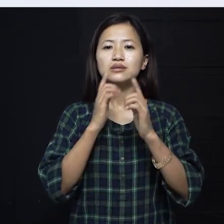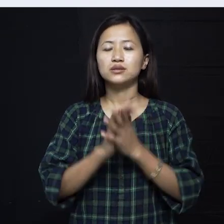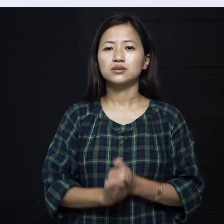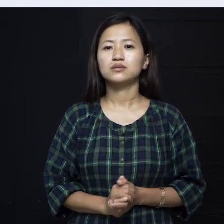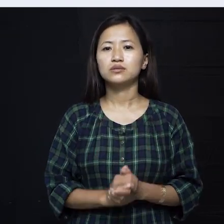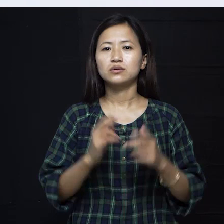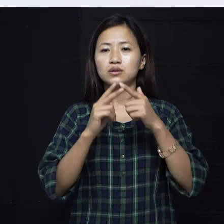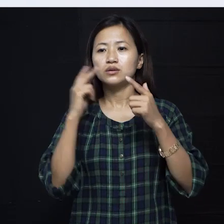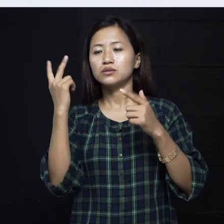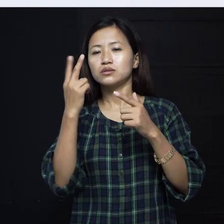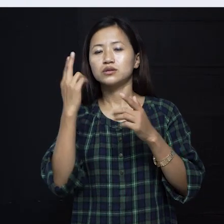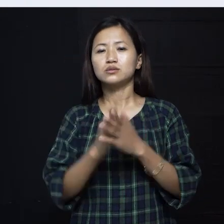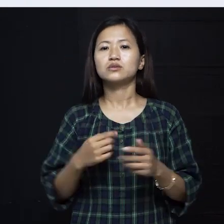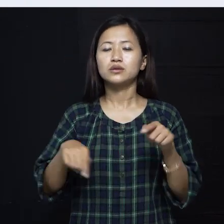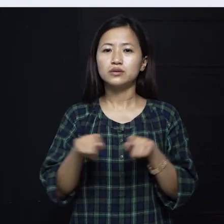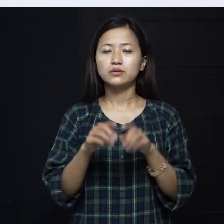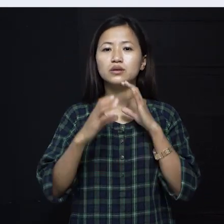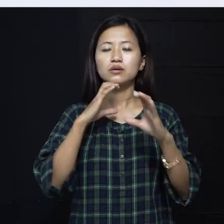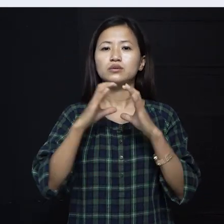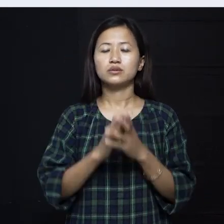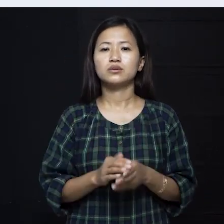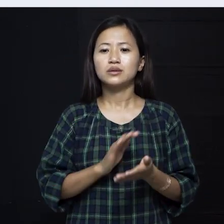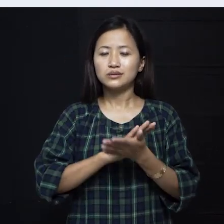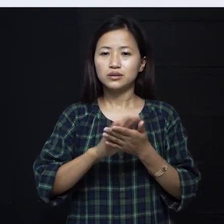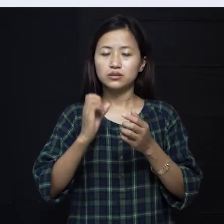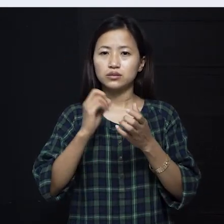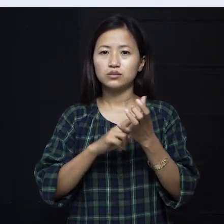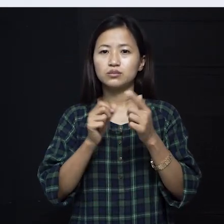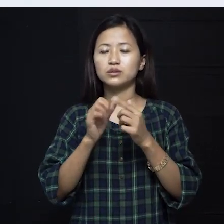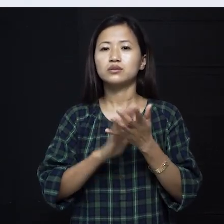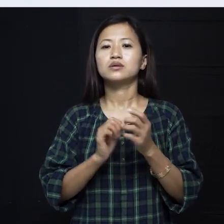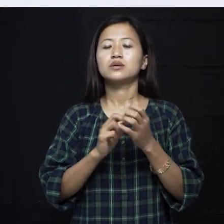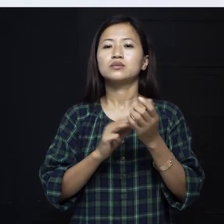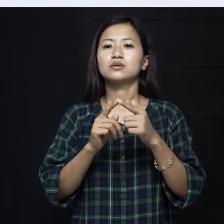discussed, transport and communication, they complement